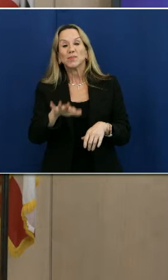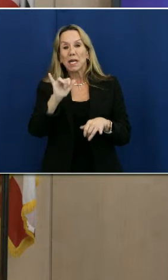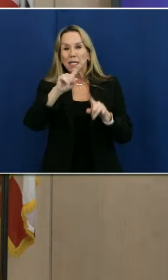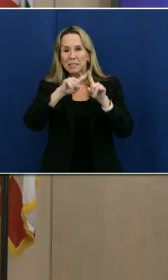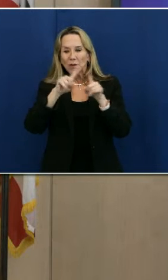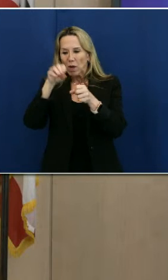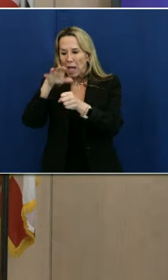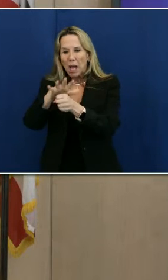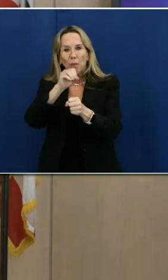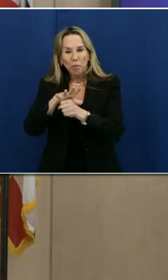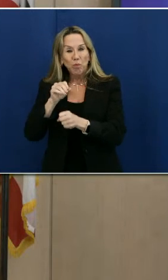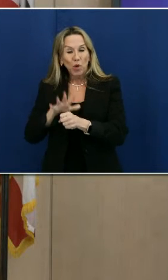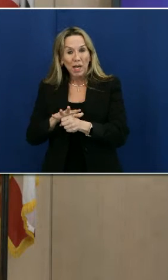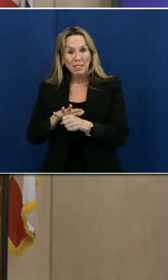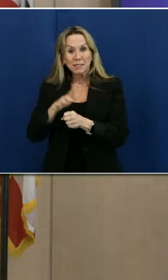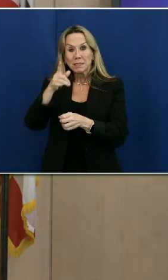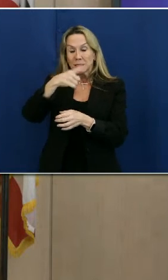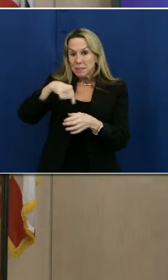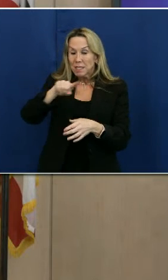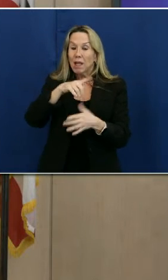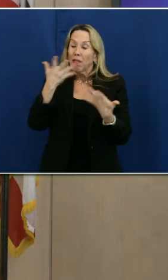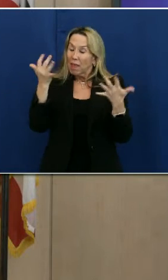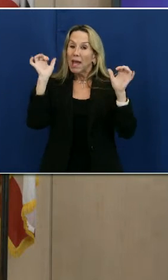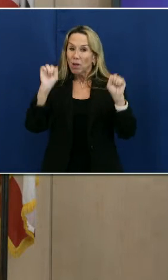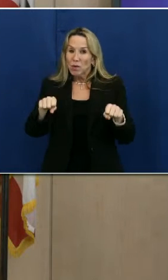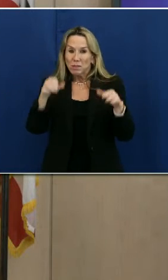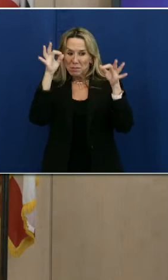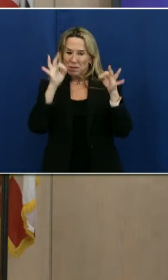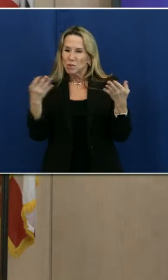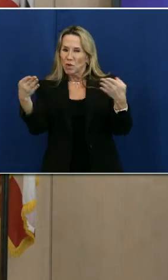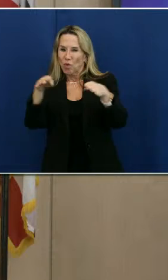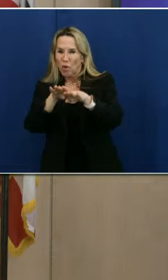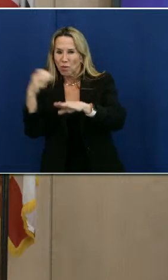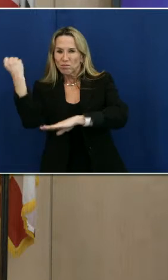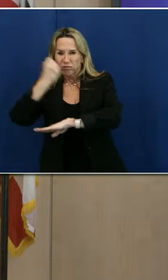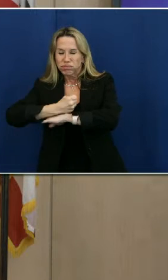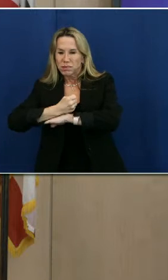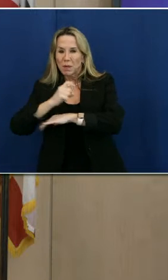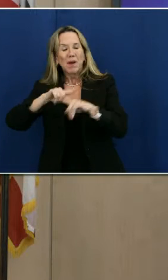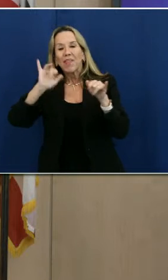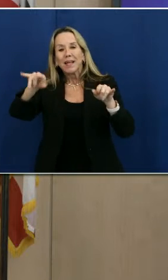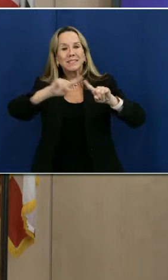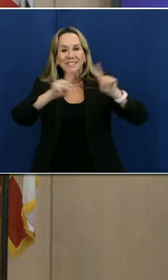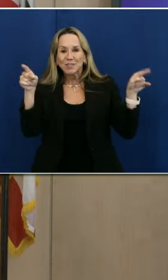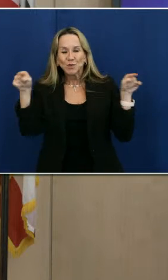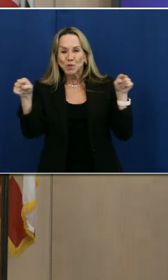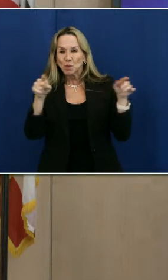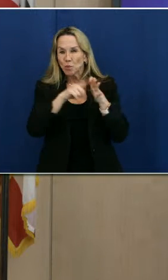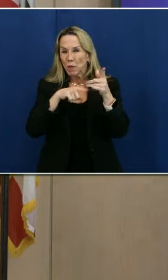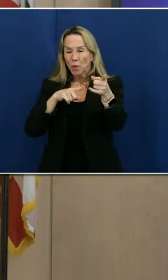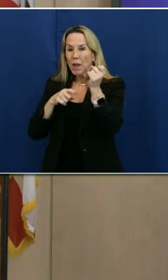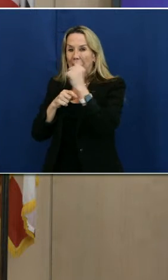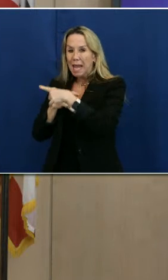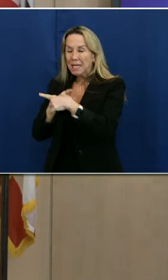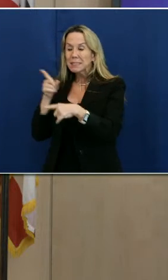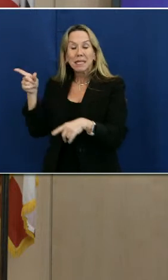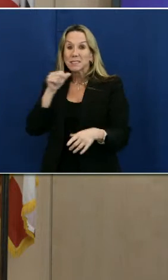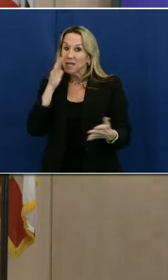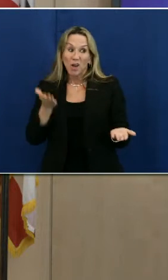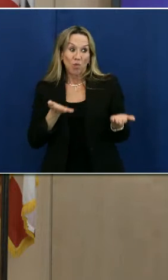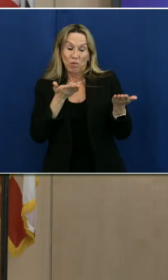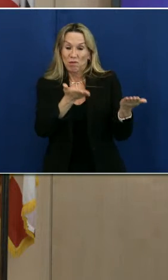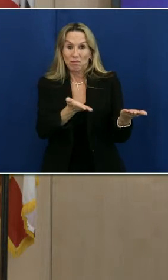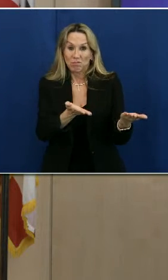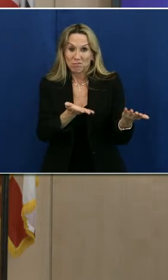outbreaks that would determine closure, which is something totally different. And those are not recommendations.